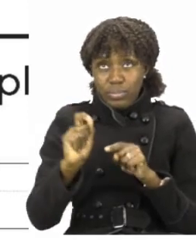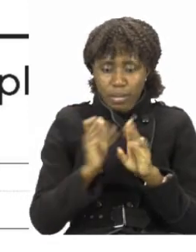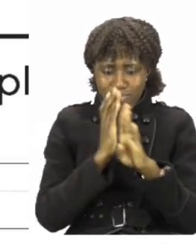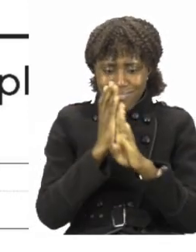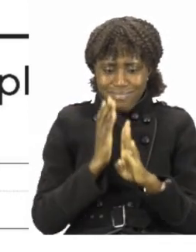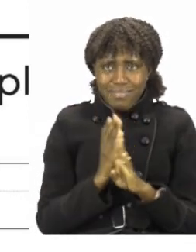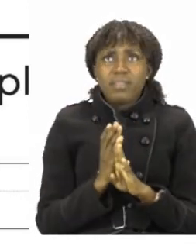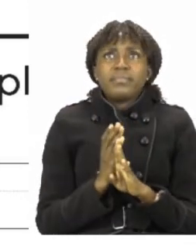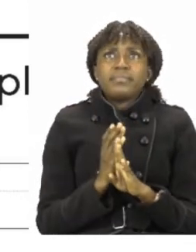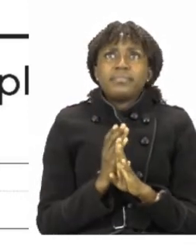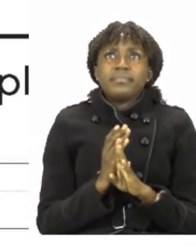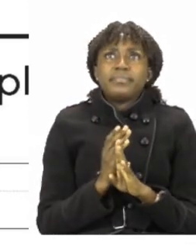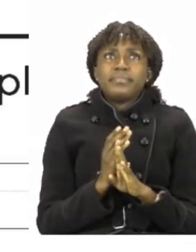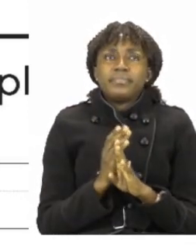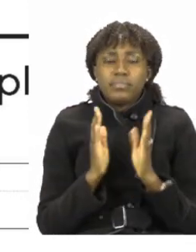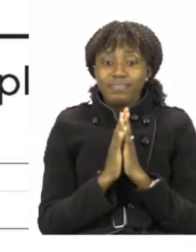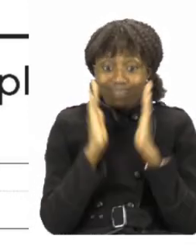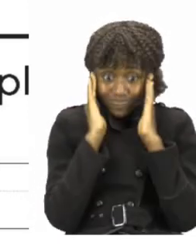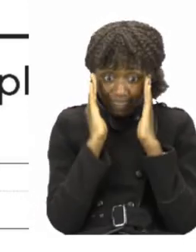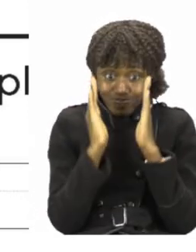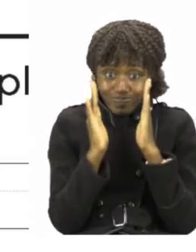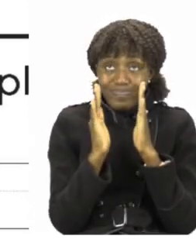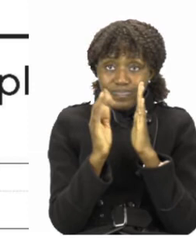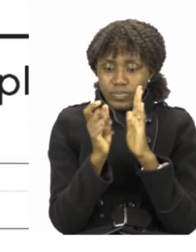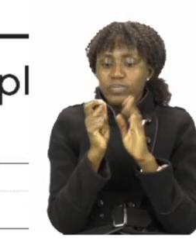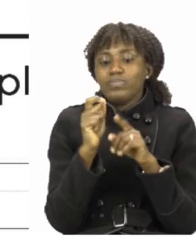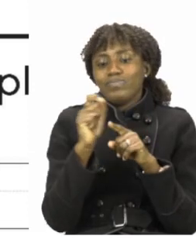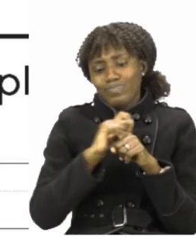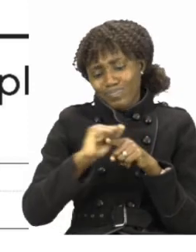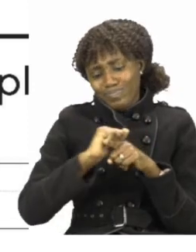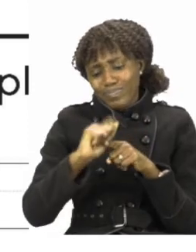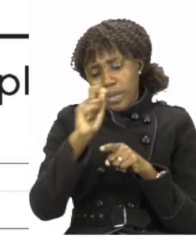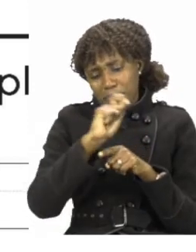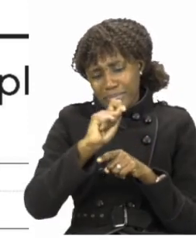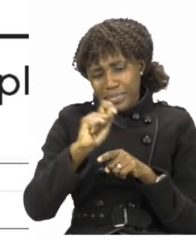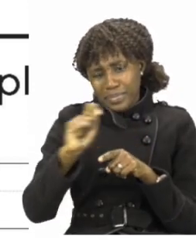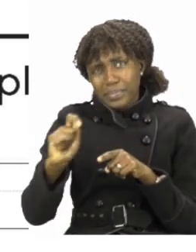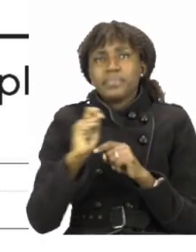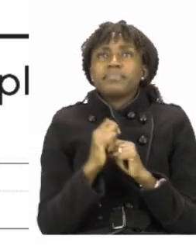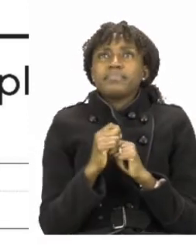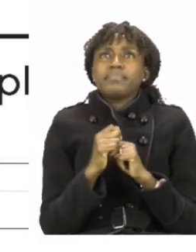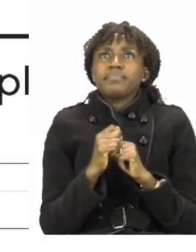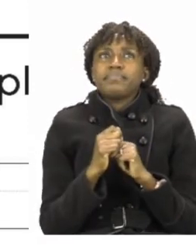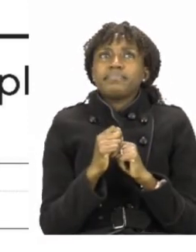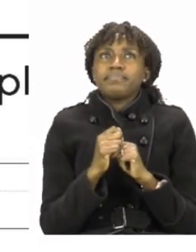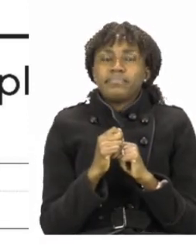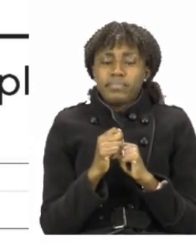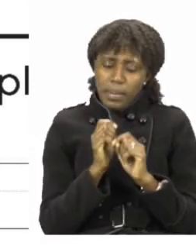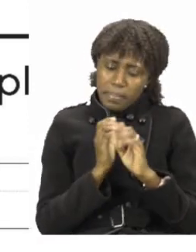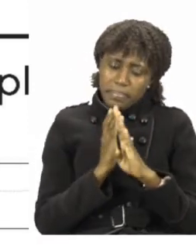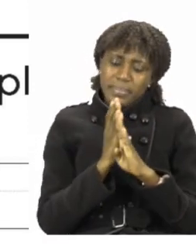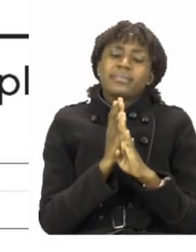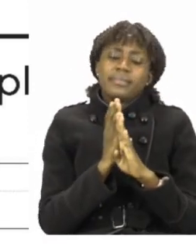word. Remember to follow the rules of tracing. The first one is to make sure you follow each and